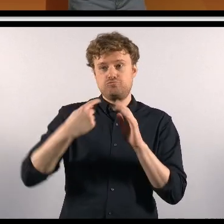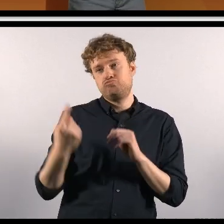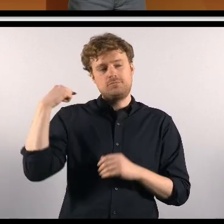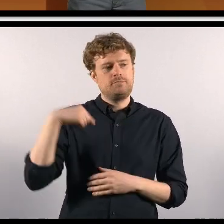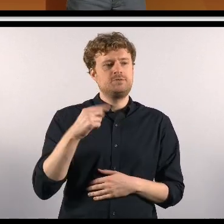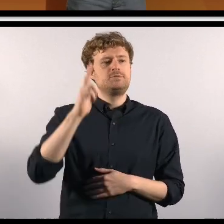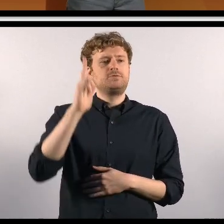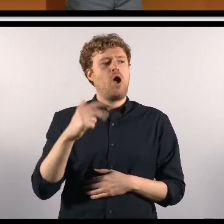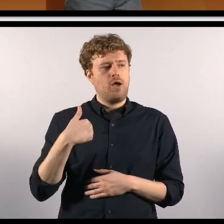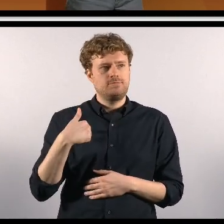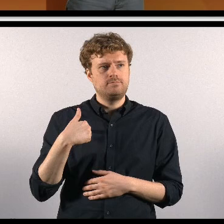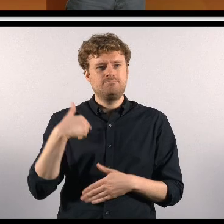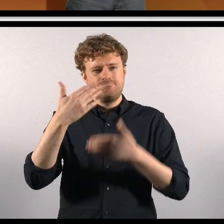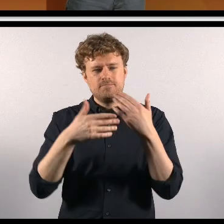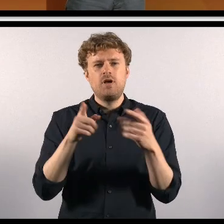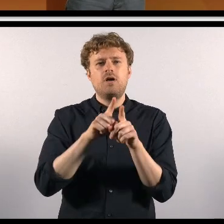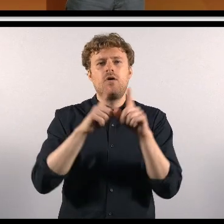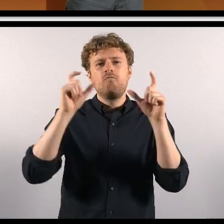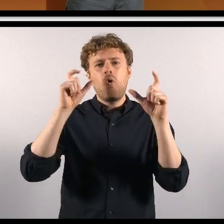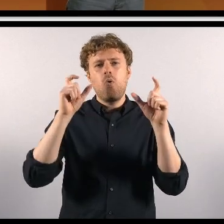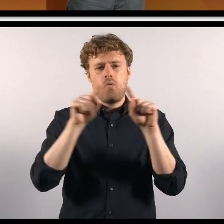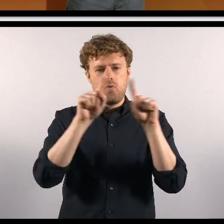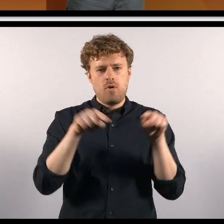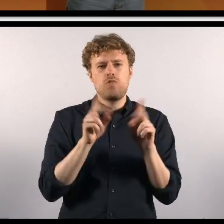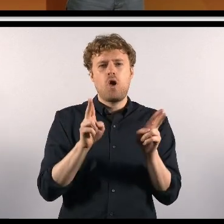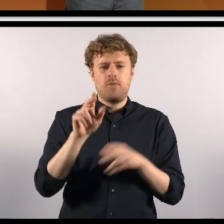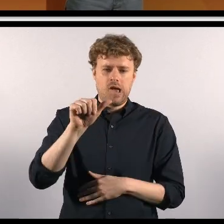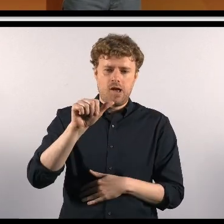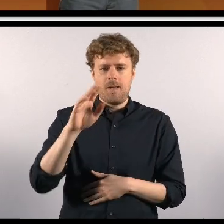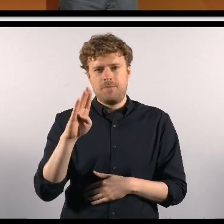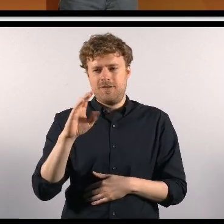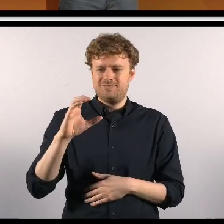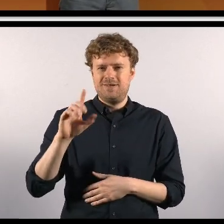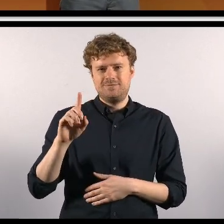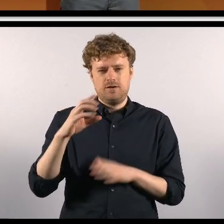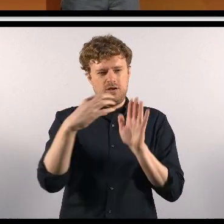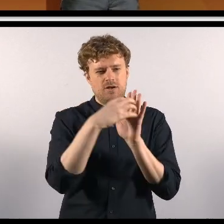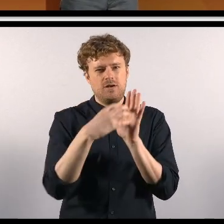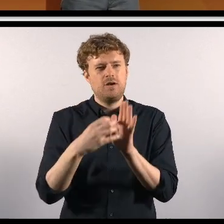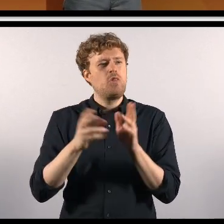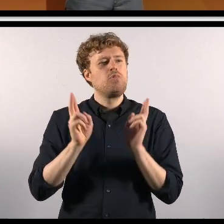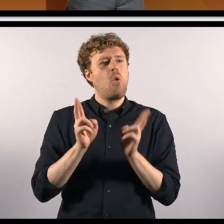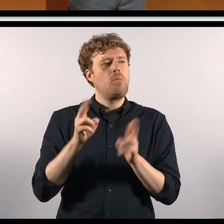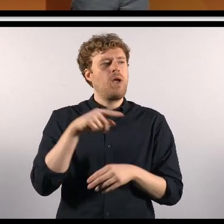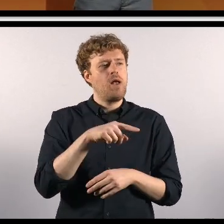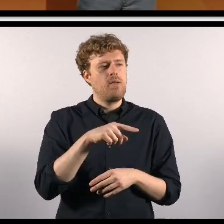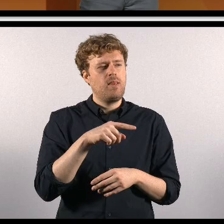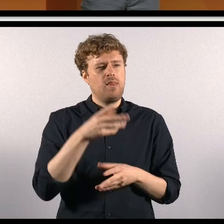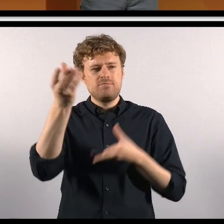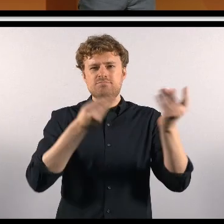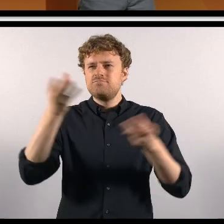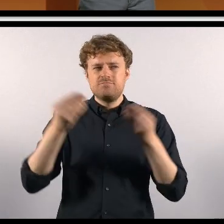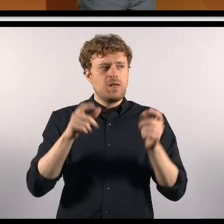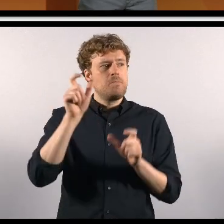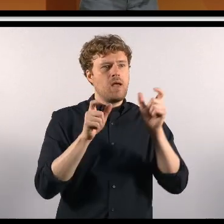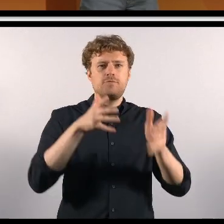retrieving thousands of people's hands. Really, that task can be impossible for me to prepare